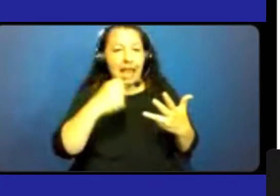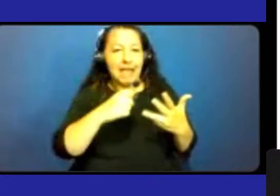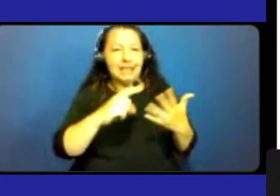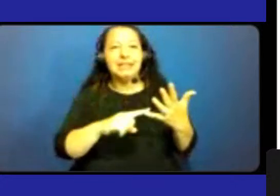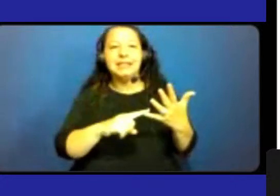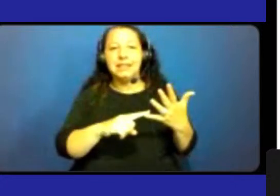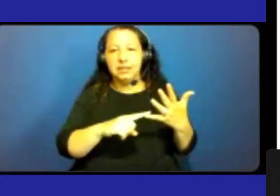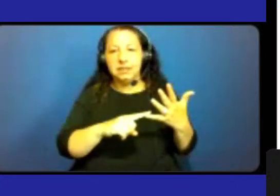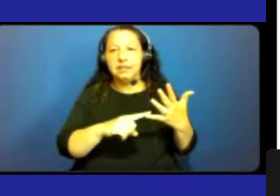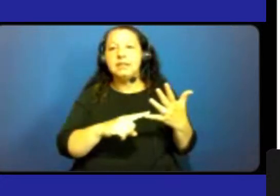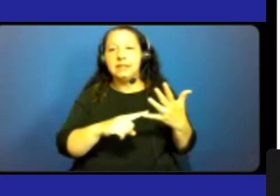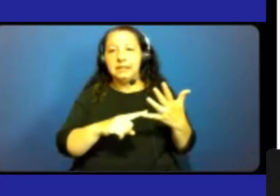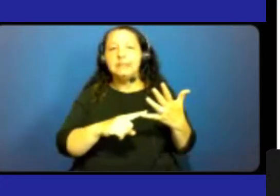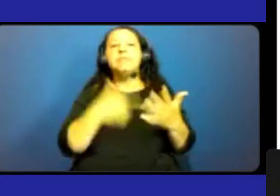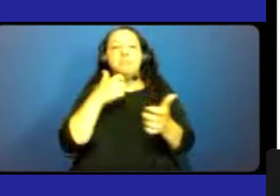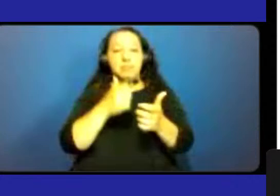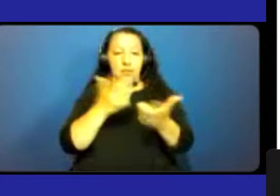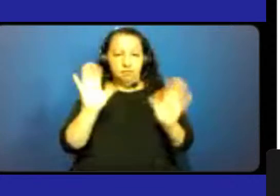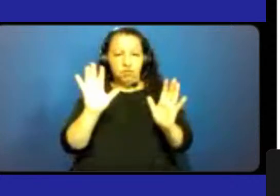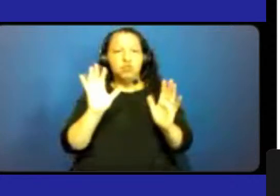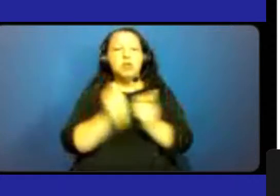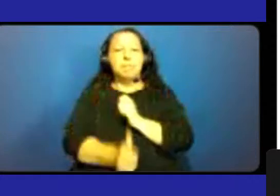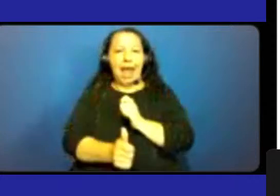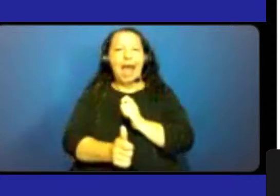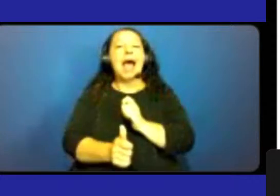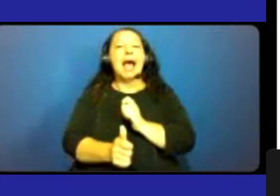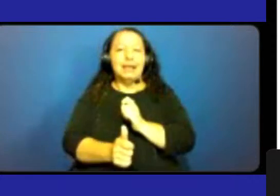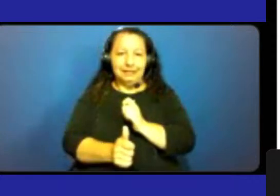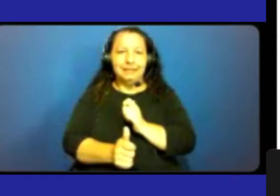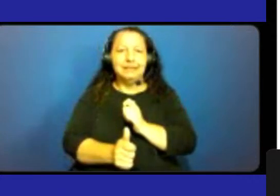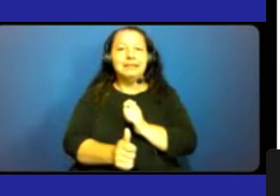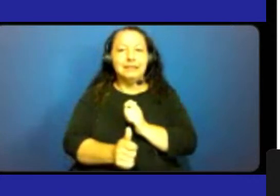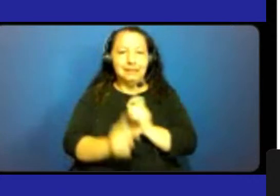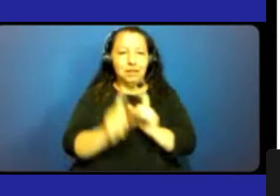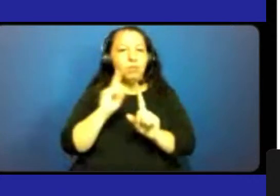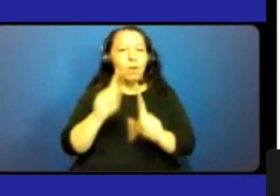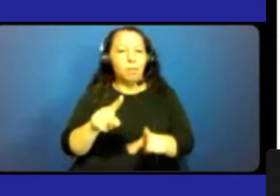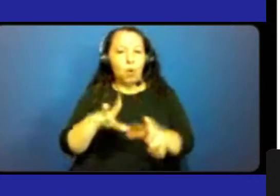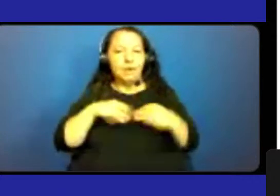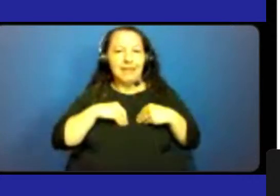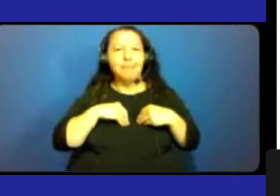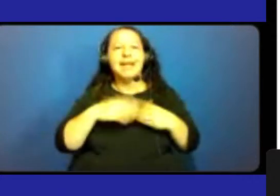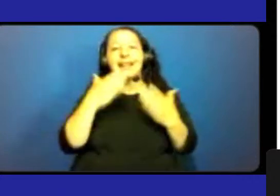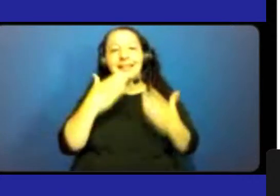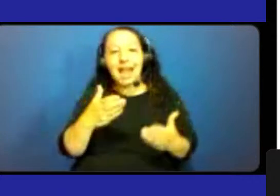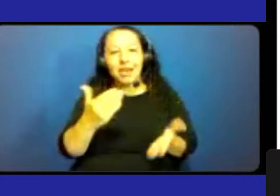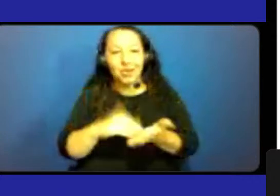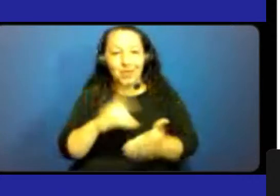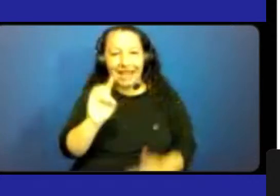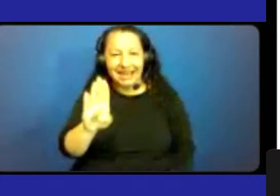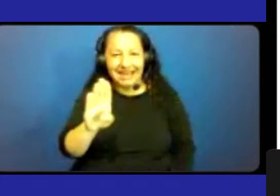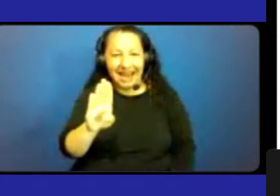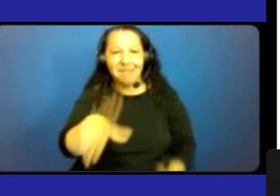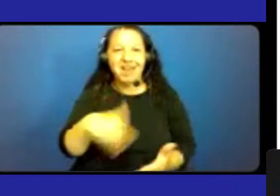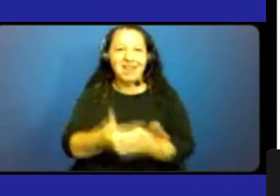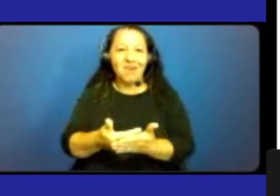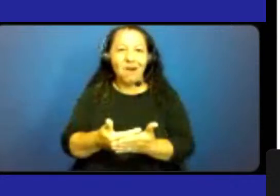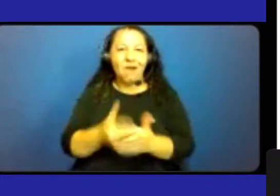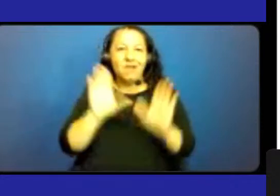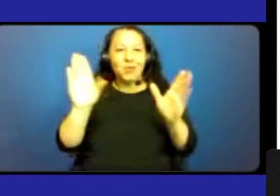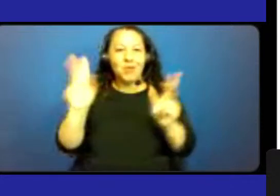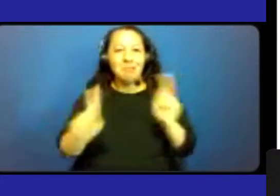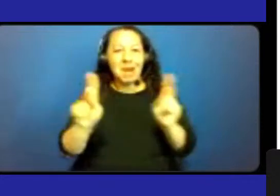Very good. Then we've passed the report. Thank you again, Deb, and to all of the great people who worked on